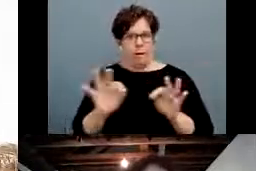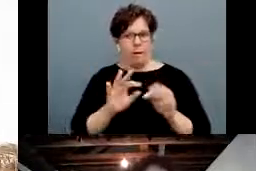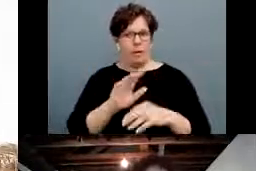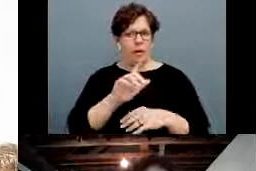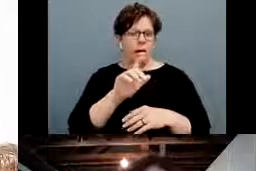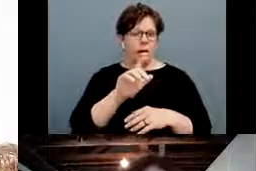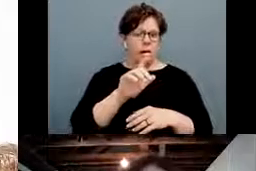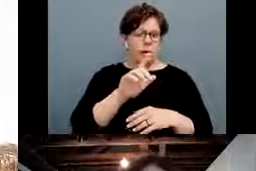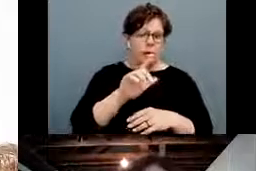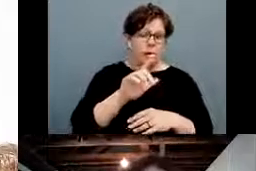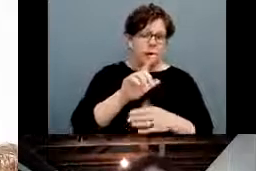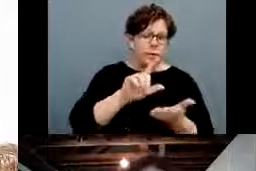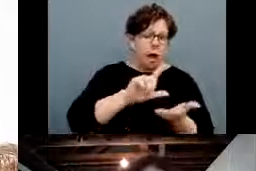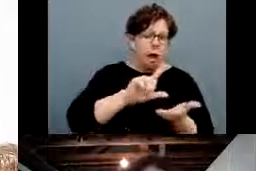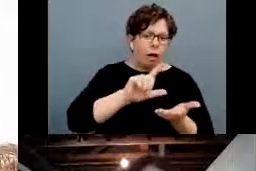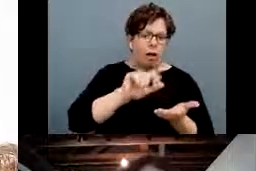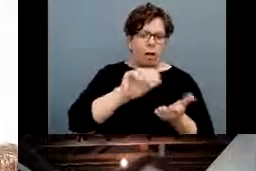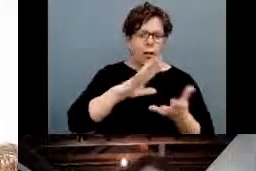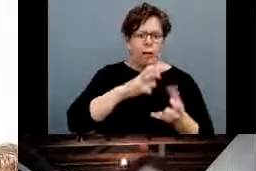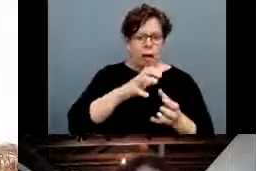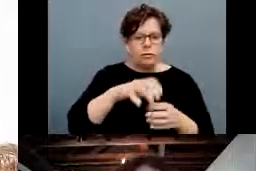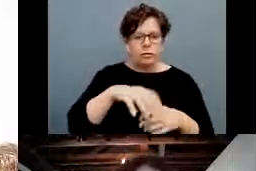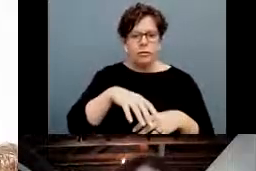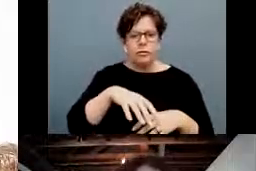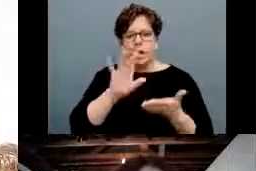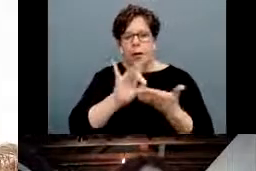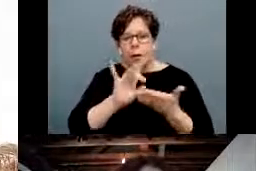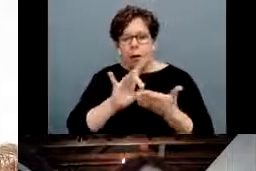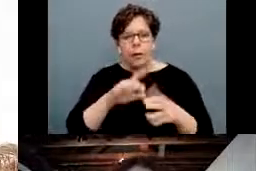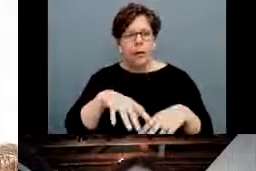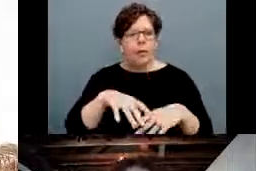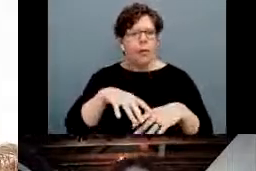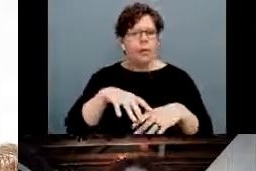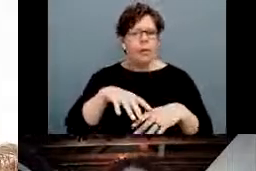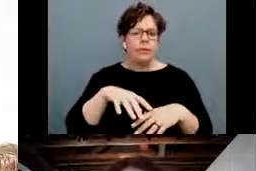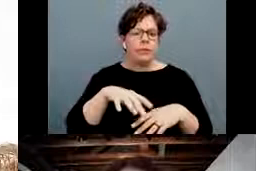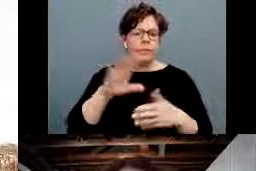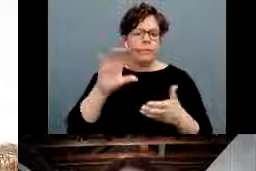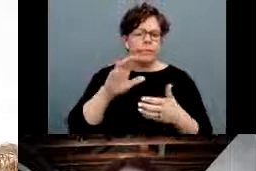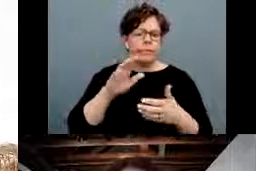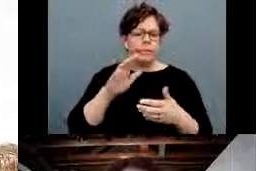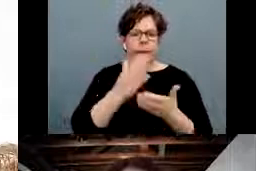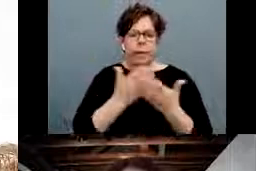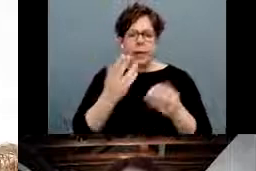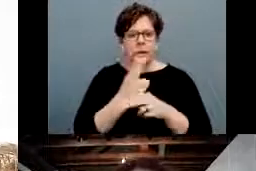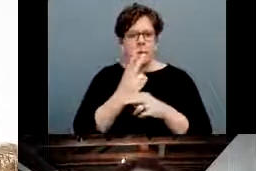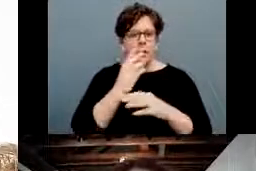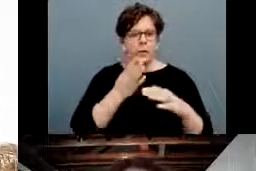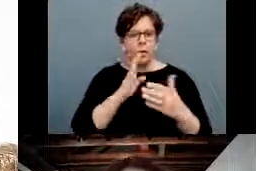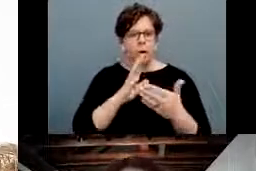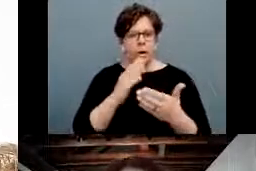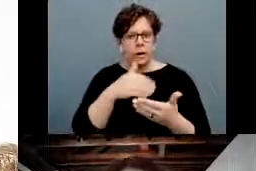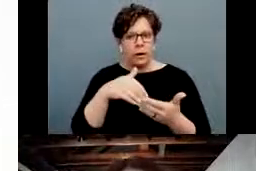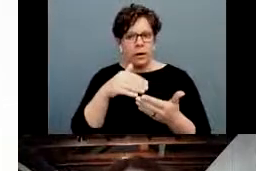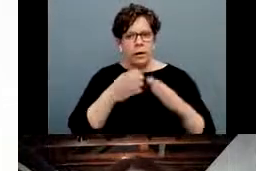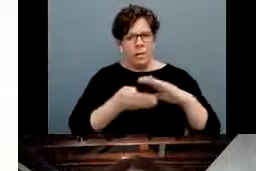some random papers from around the house, some bits of string and twine. And then here, we'll